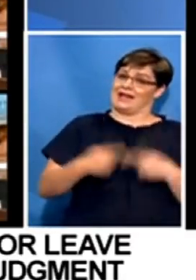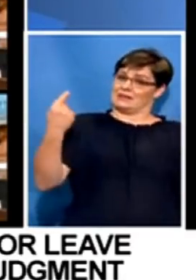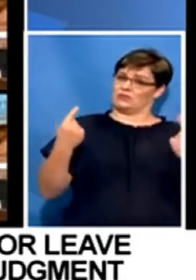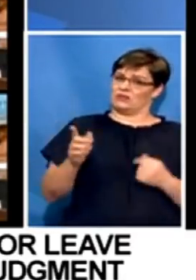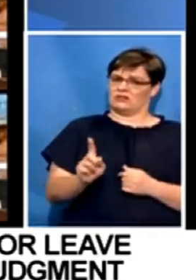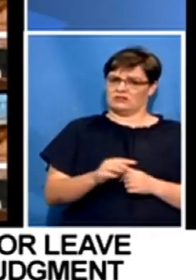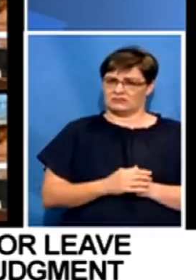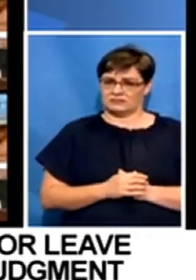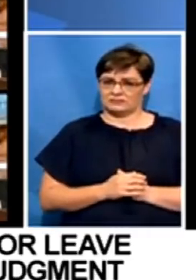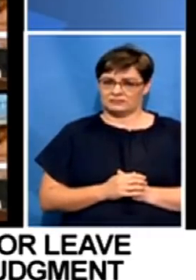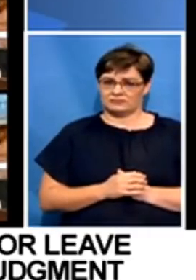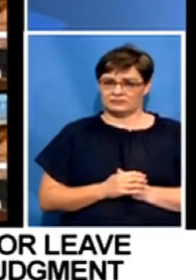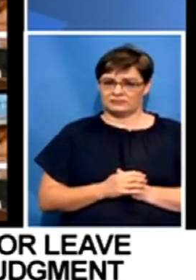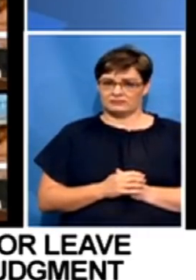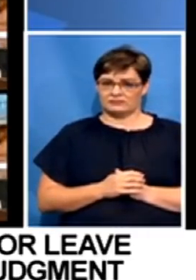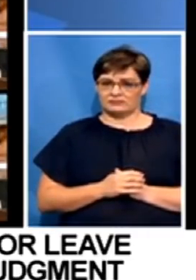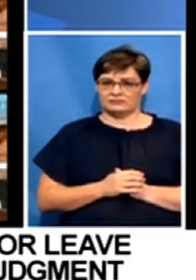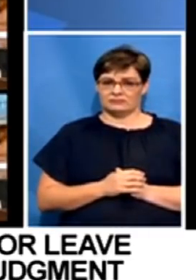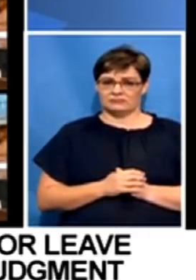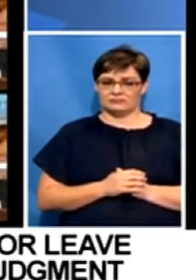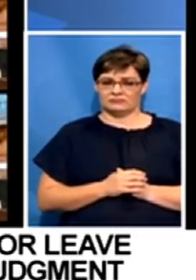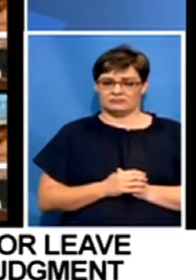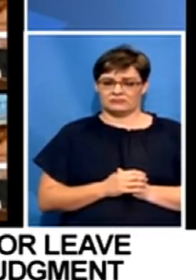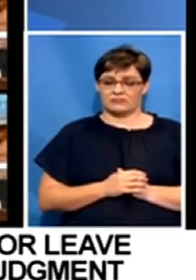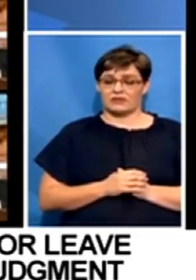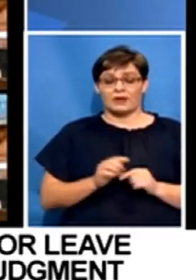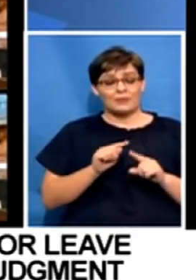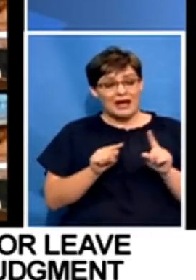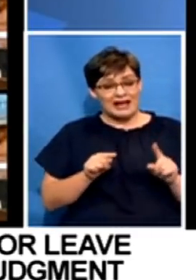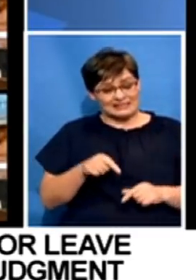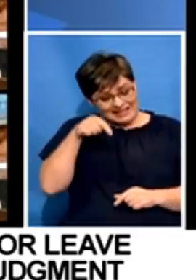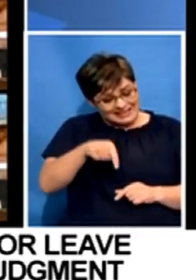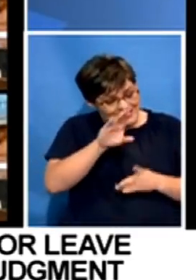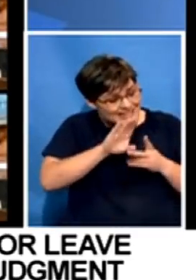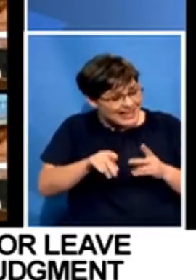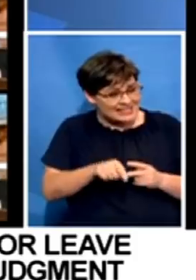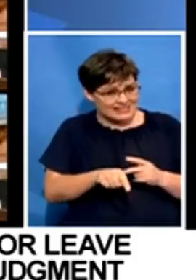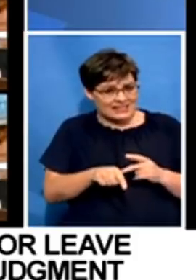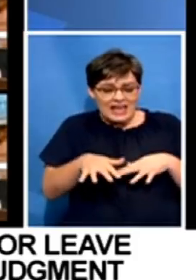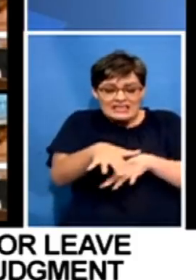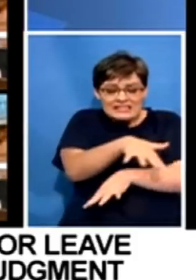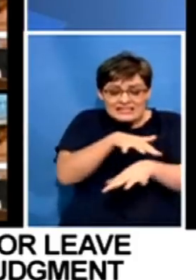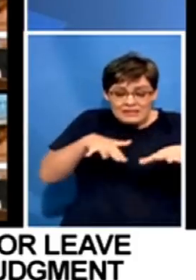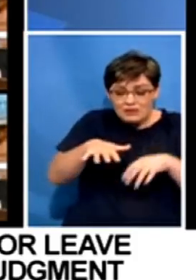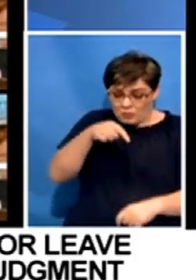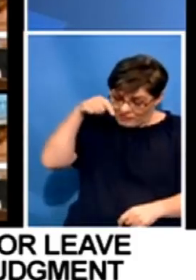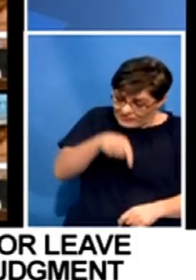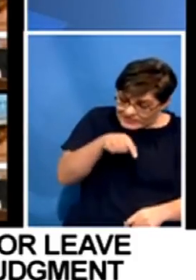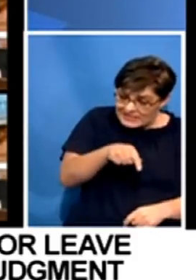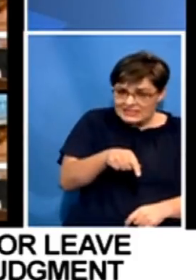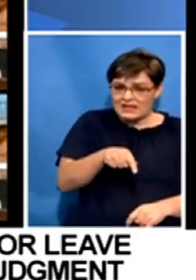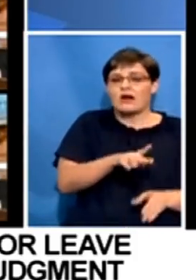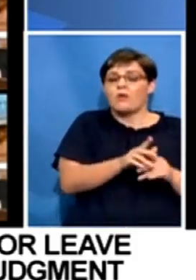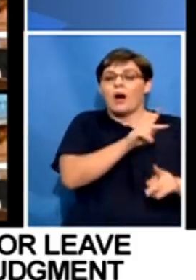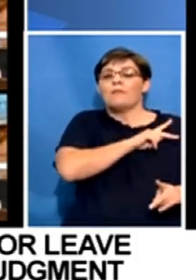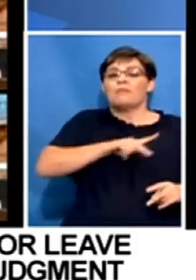matter, and in the circumstances of this case, where the president is accused not just